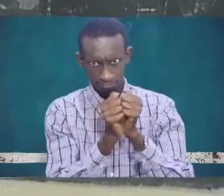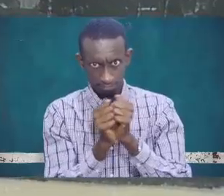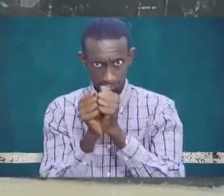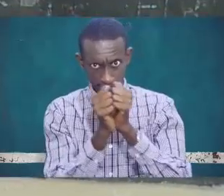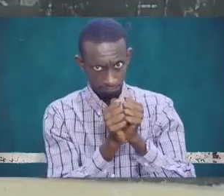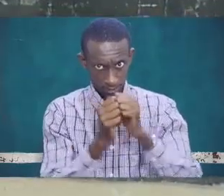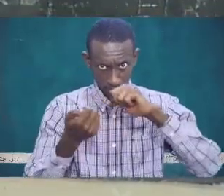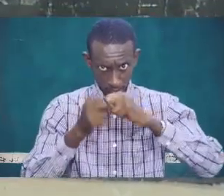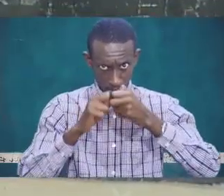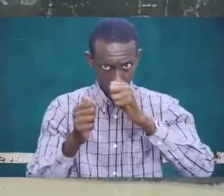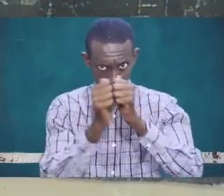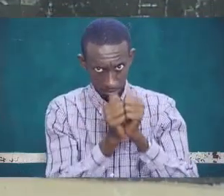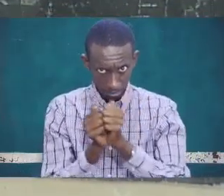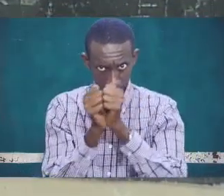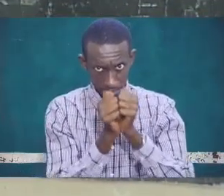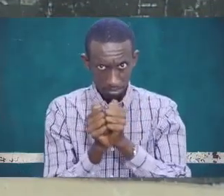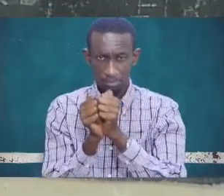combined.